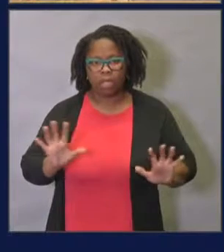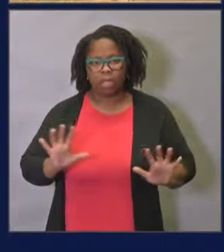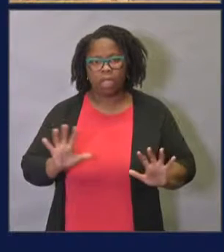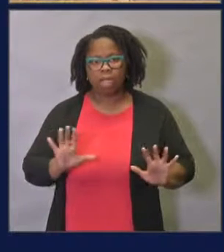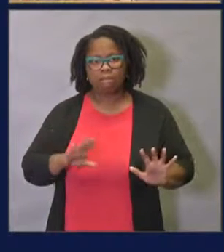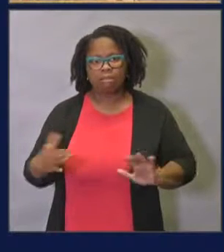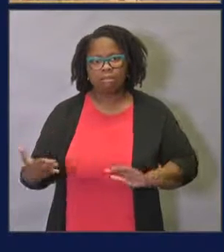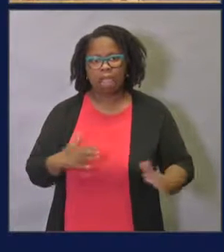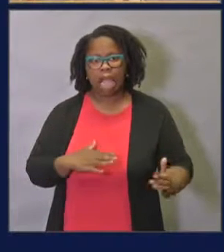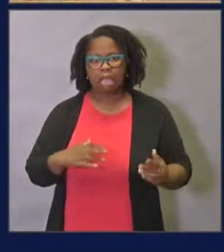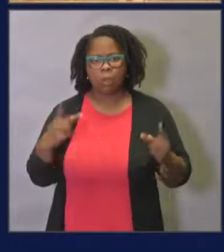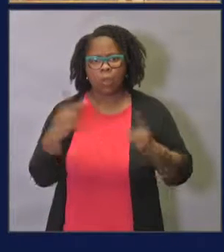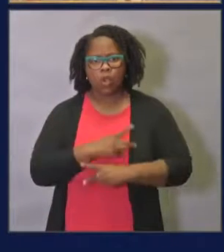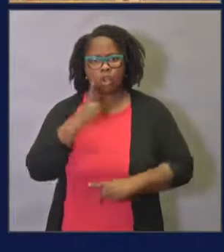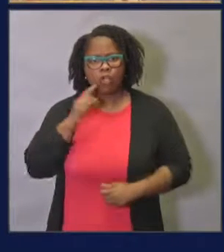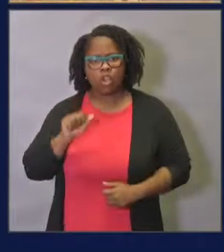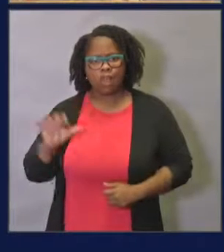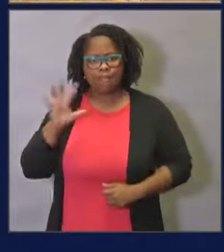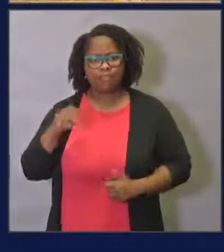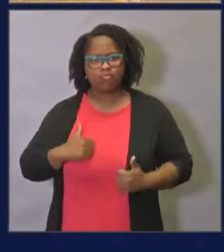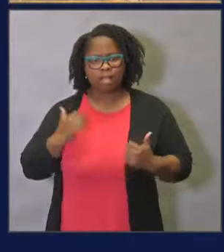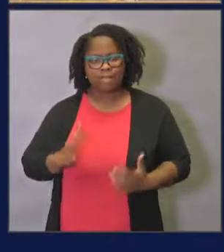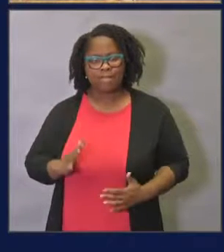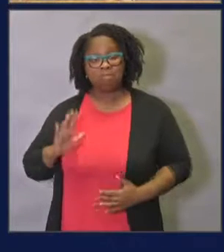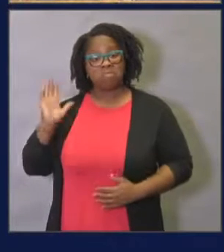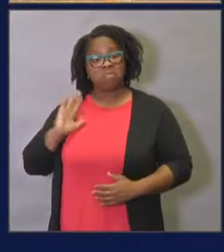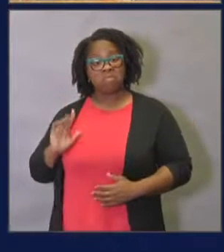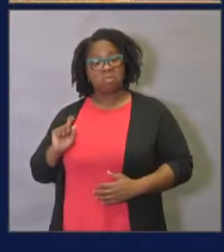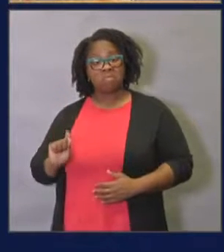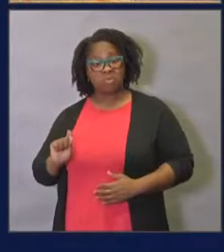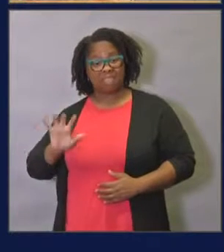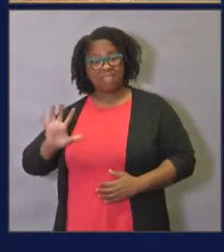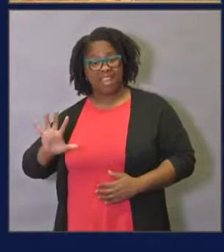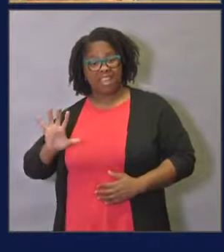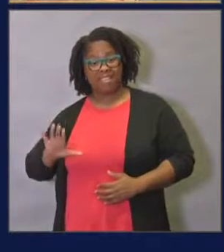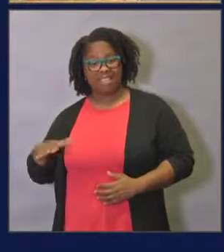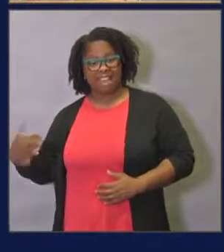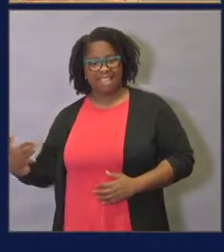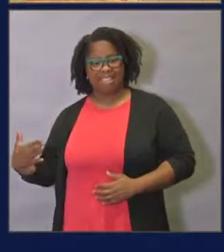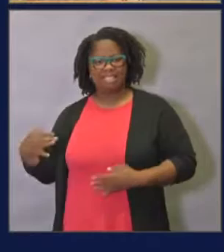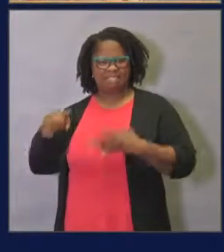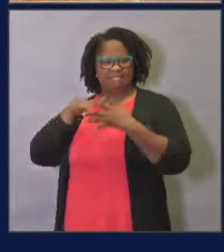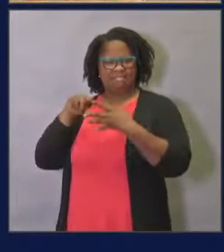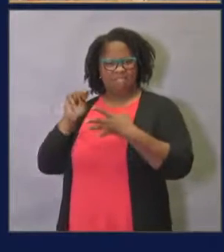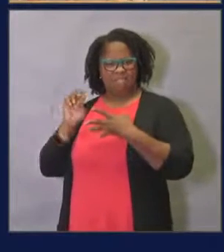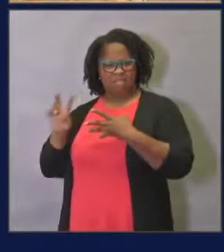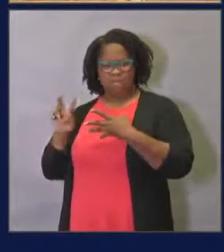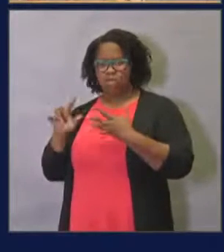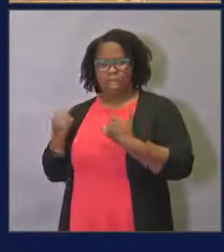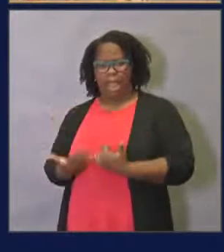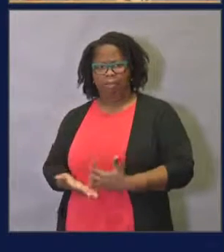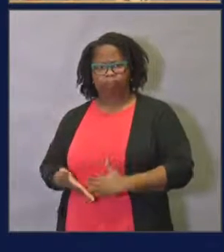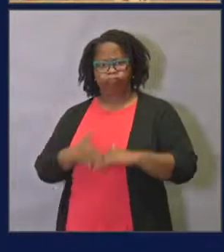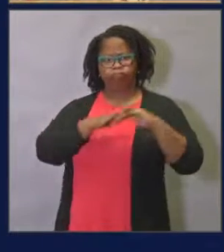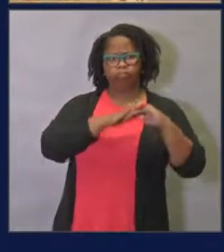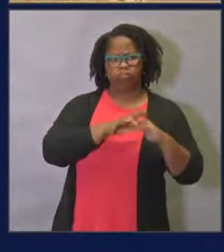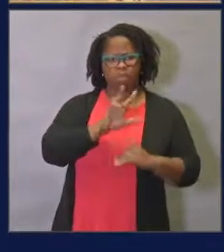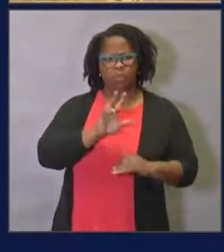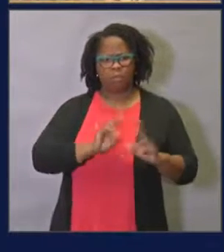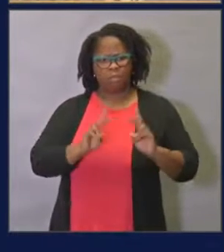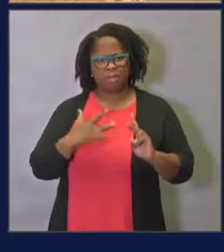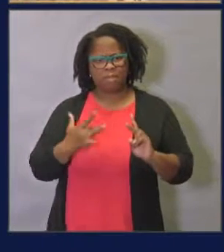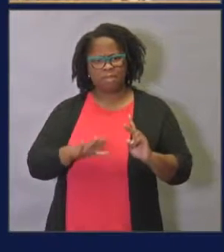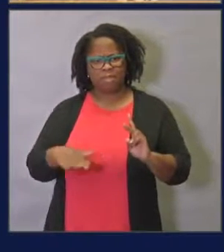in deaths among Asian residents, from 0.5 deaths in early November to 3 deaths per 100,000 people